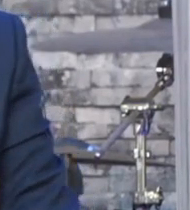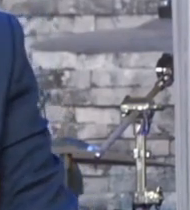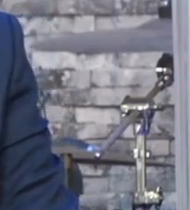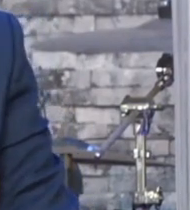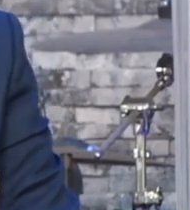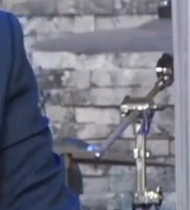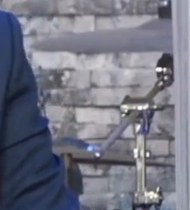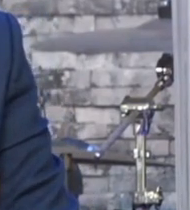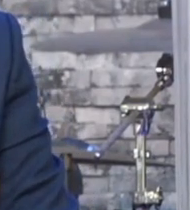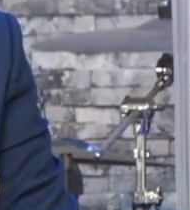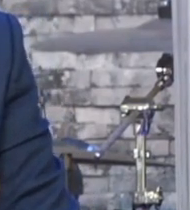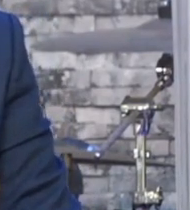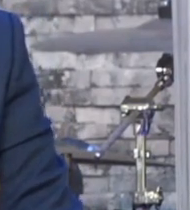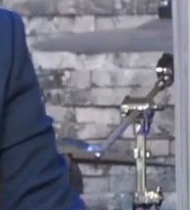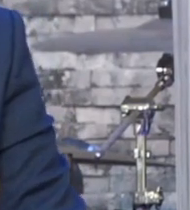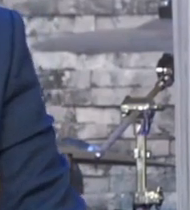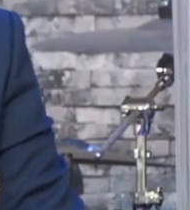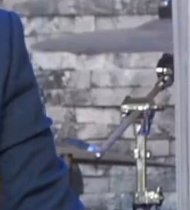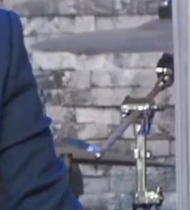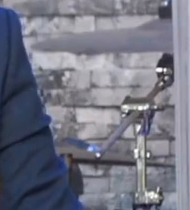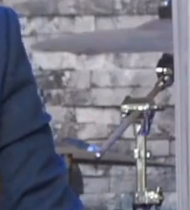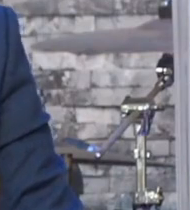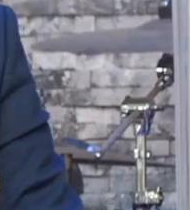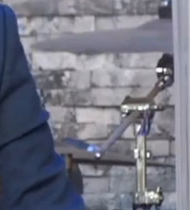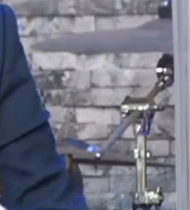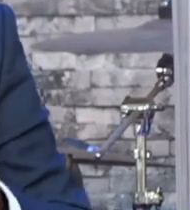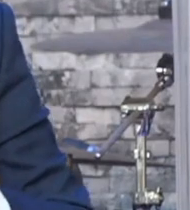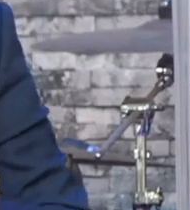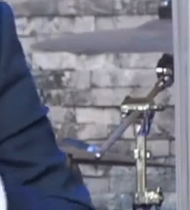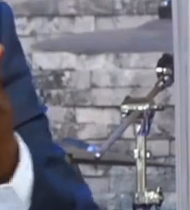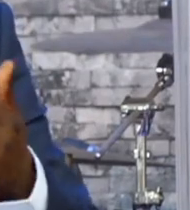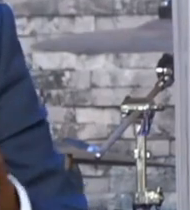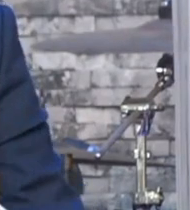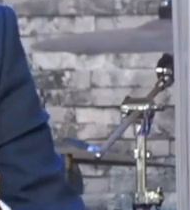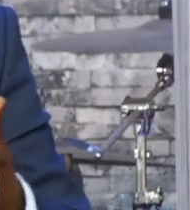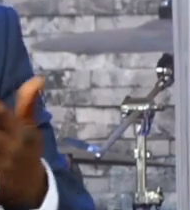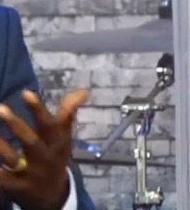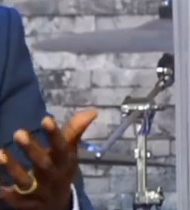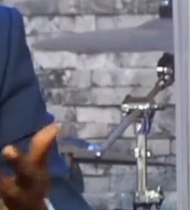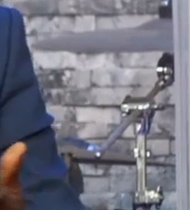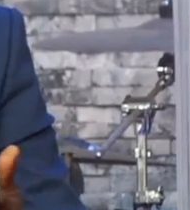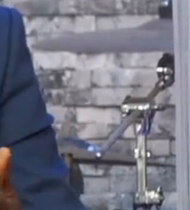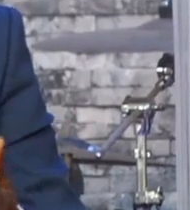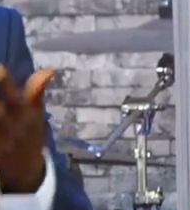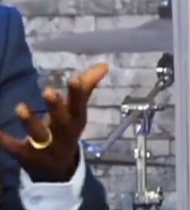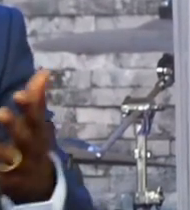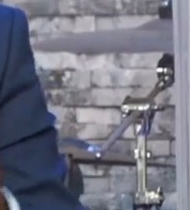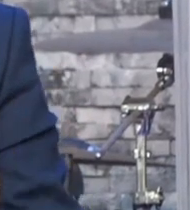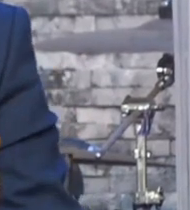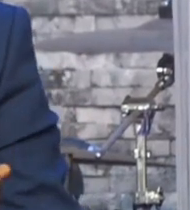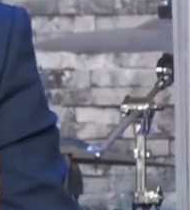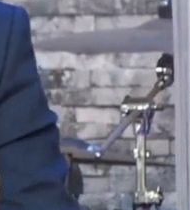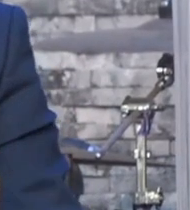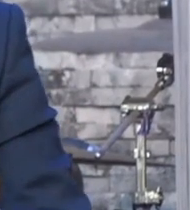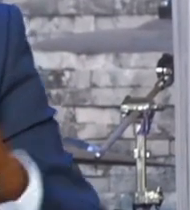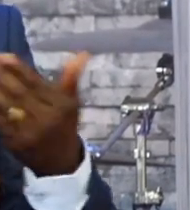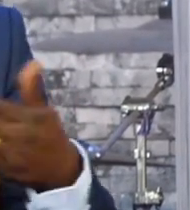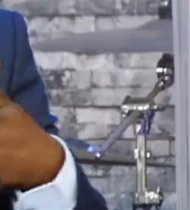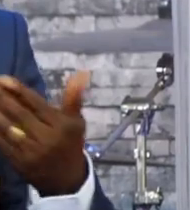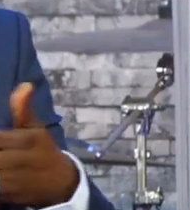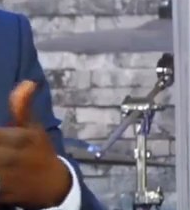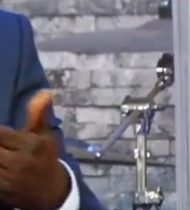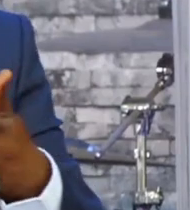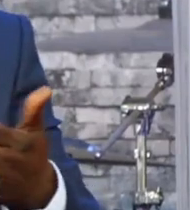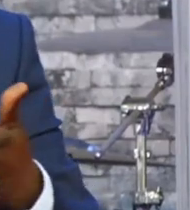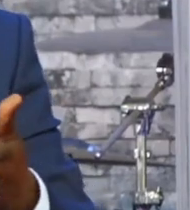ni rangi ya samawati. So that tailor or that gentleman, Kamlesh, actually was an Indian, was